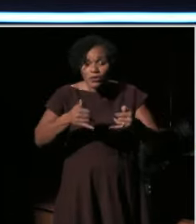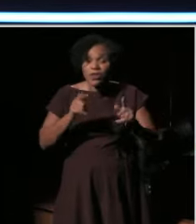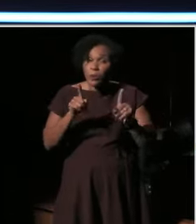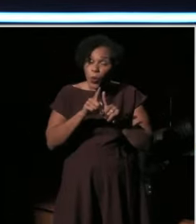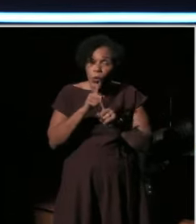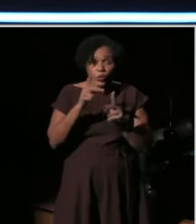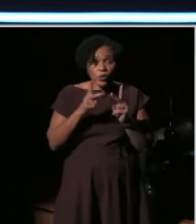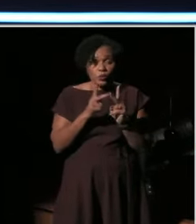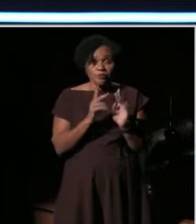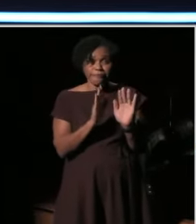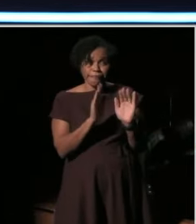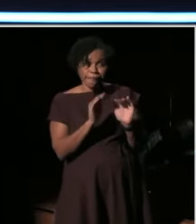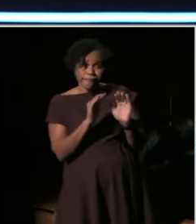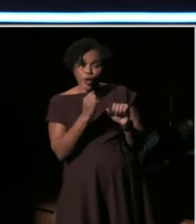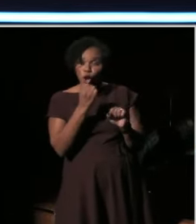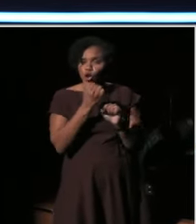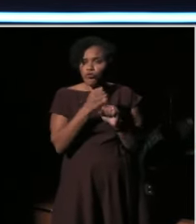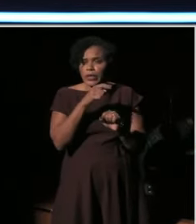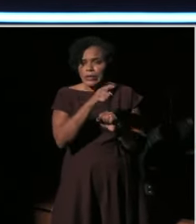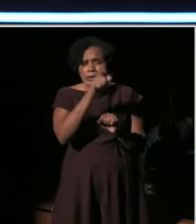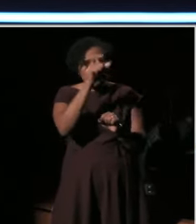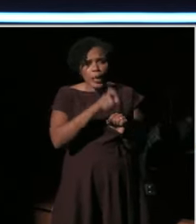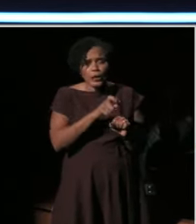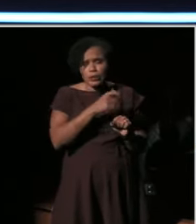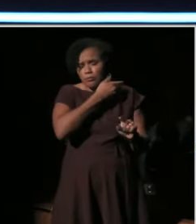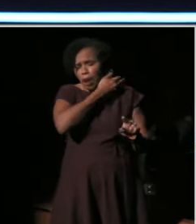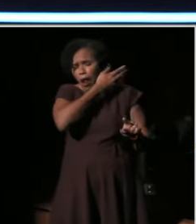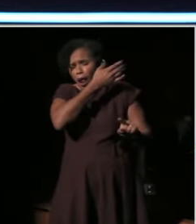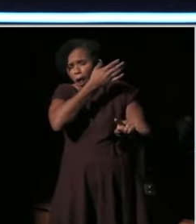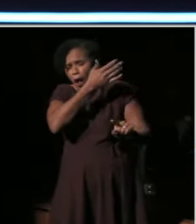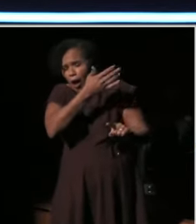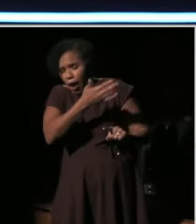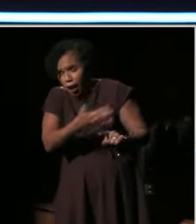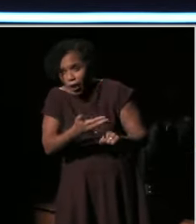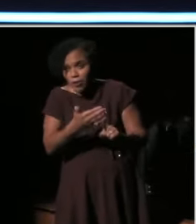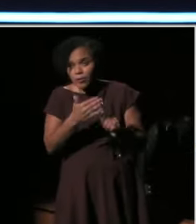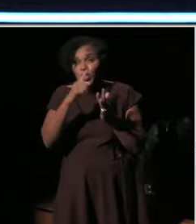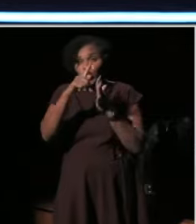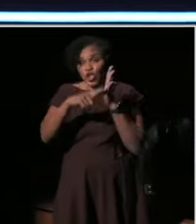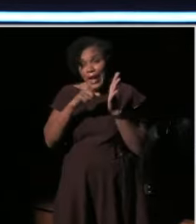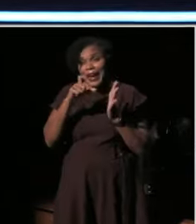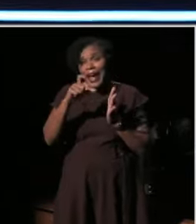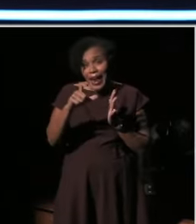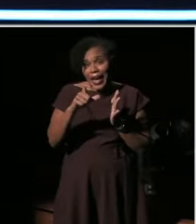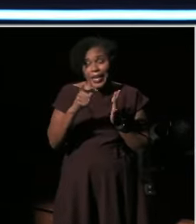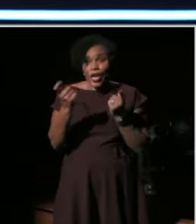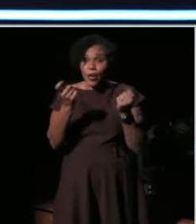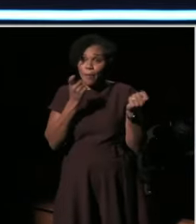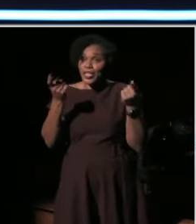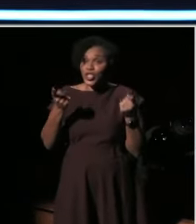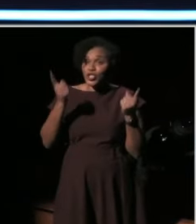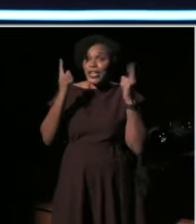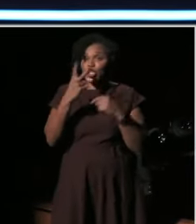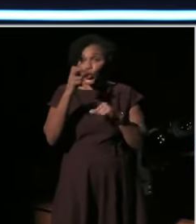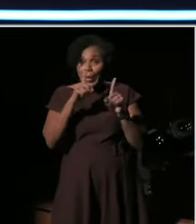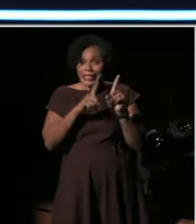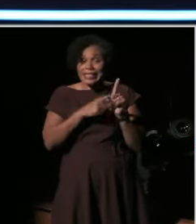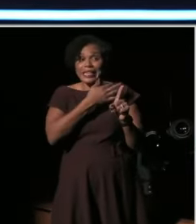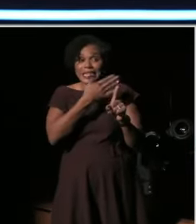goodbye to a Grierson legend, Jane Callahan, our managing director of 20 years, who is